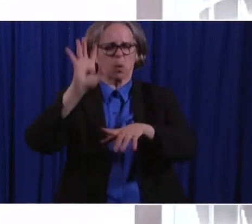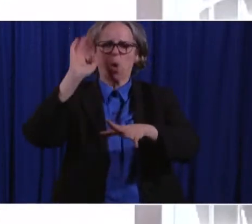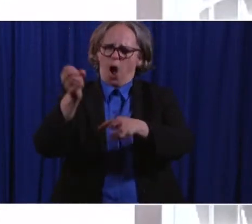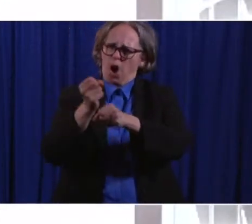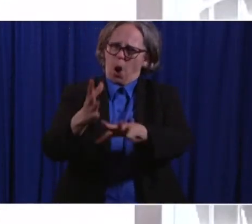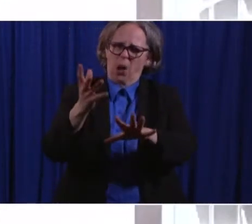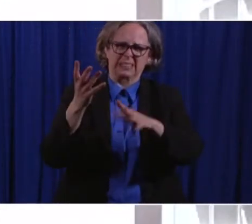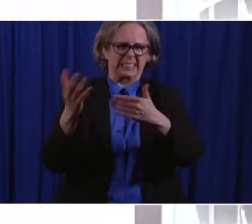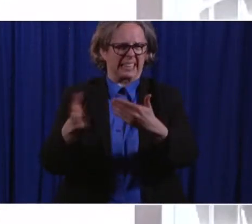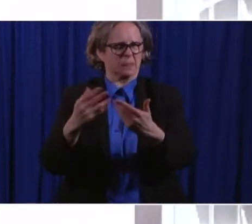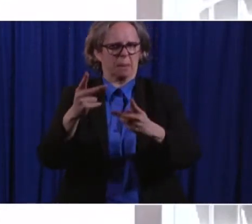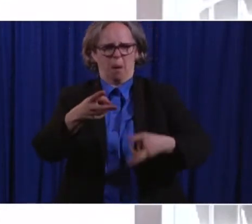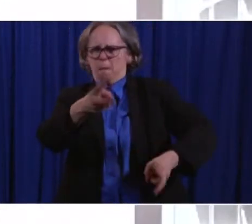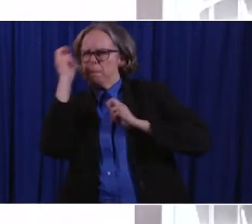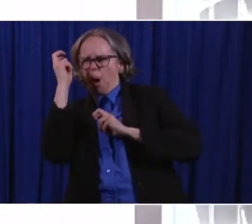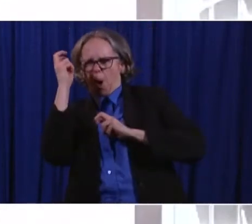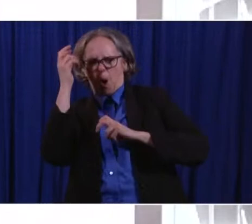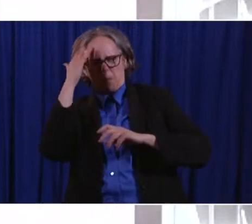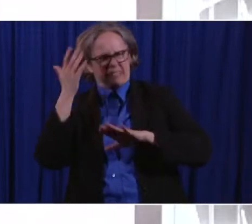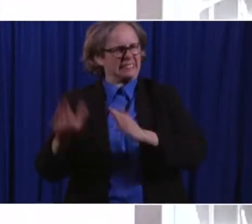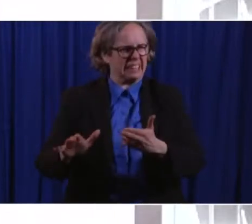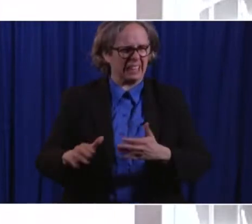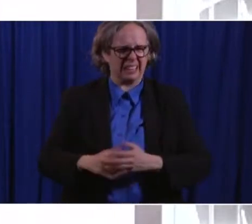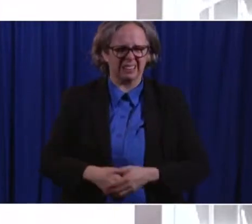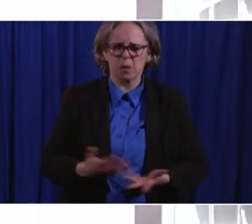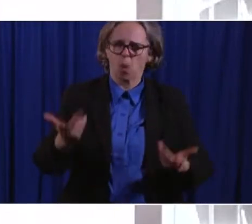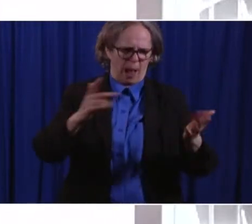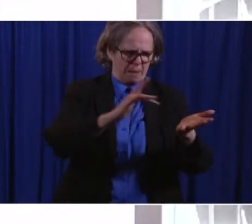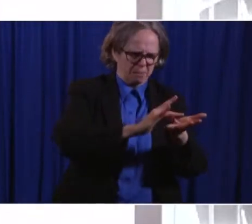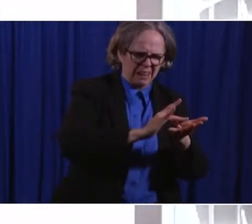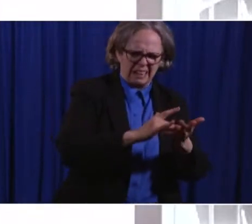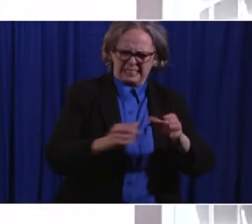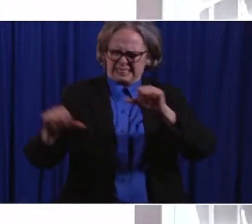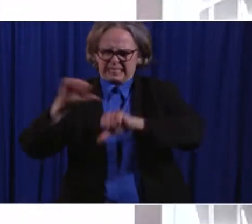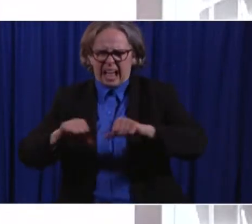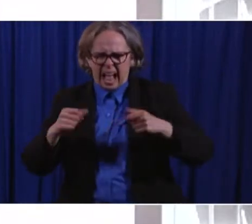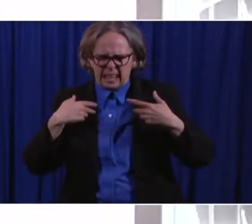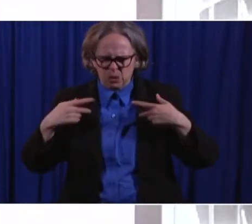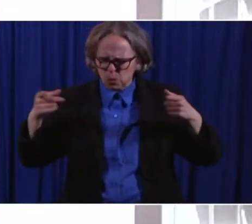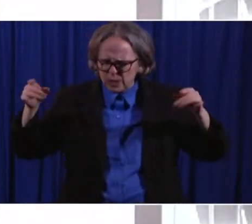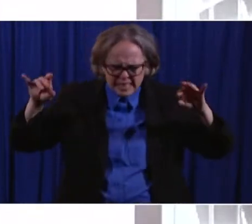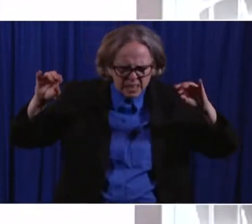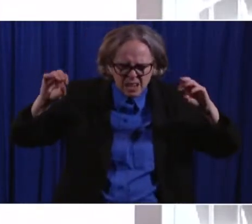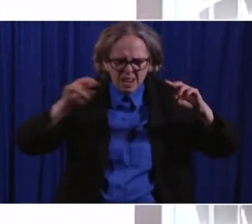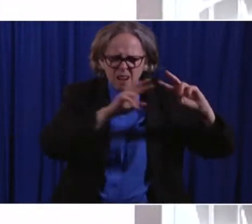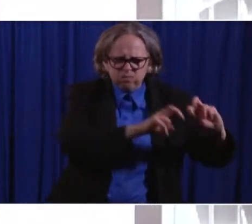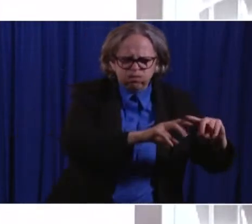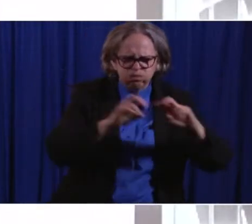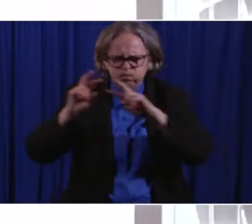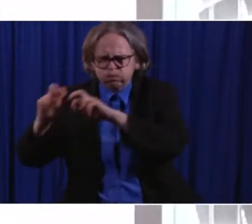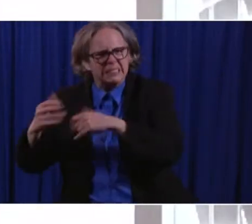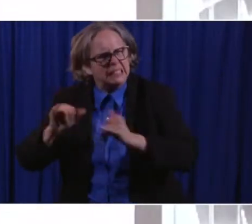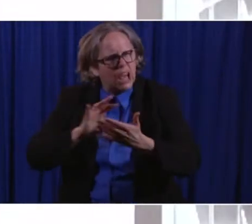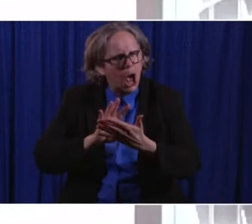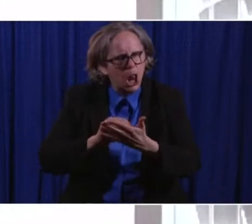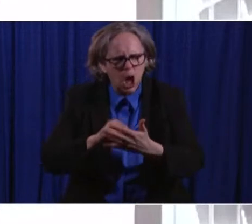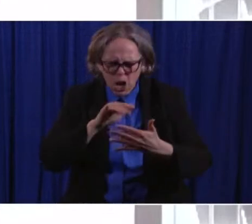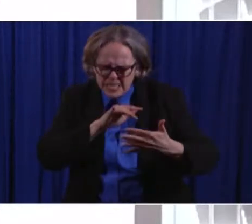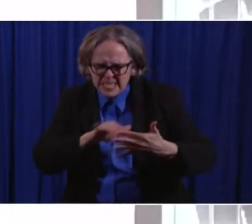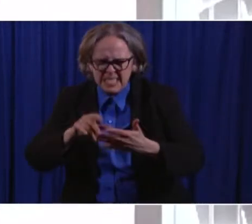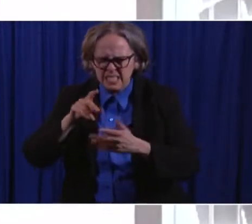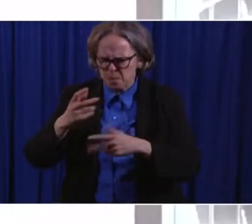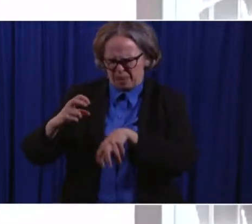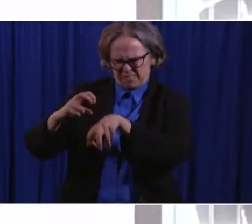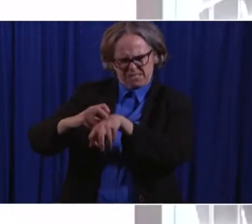the medical and scientific professions have been learning more and more about these variants over time.